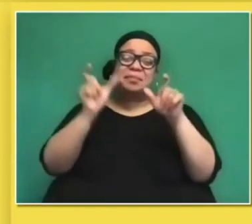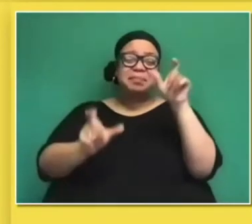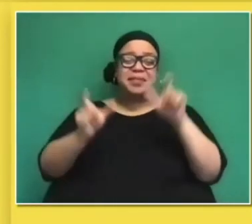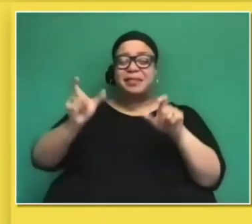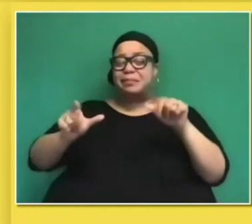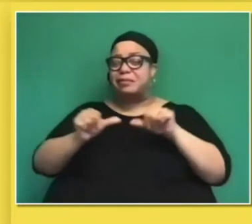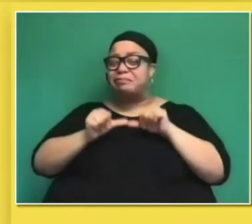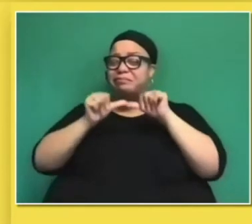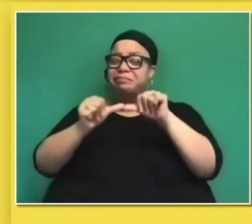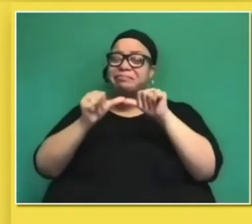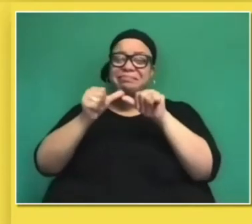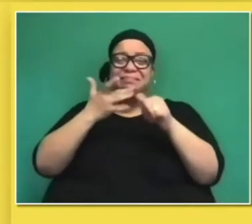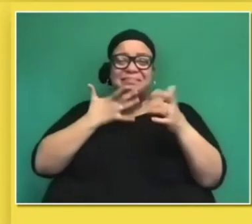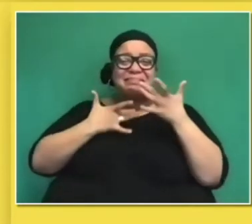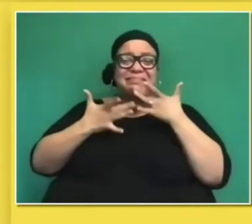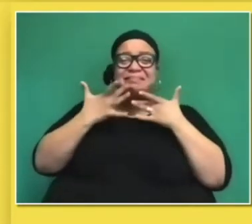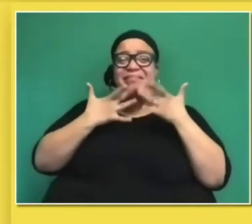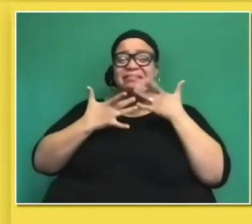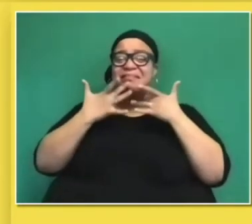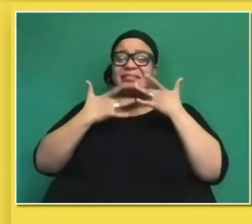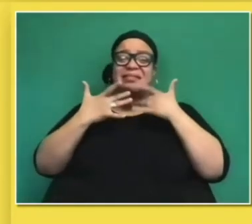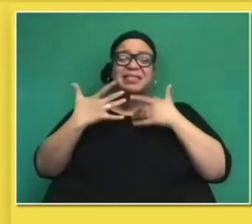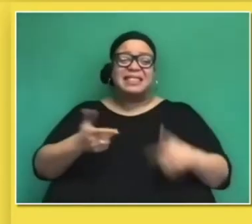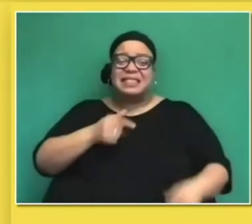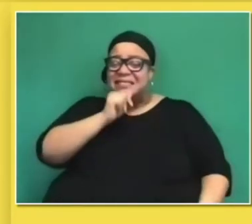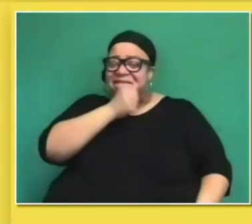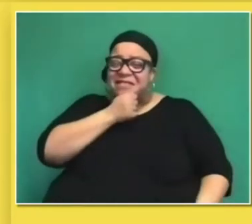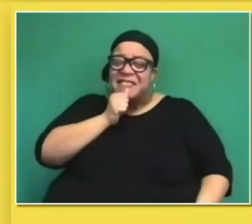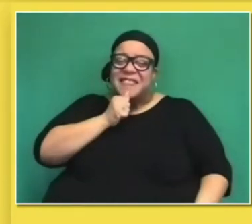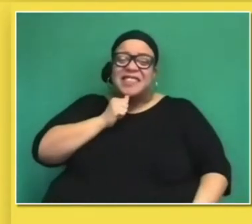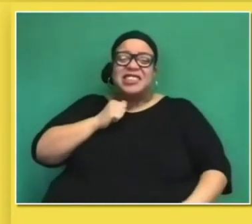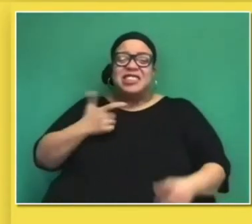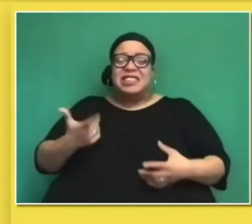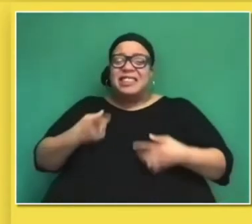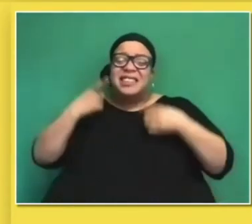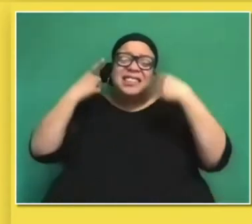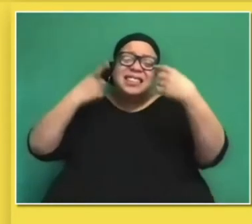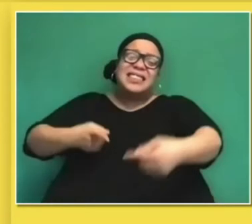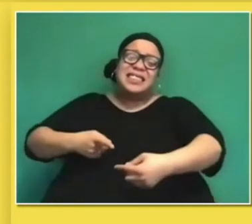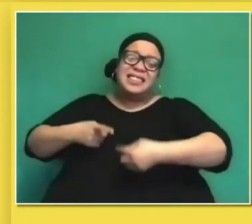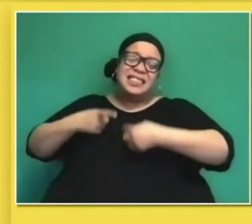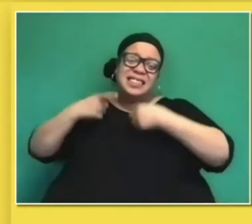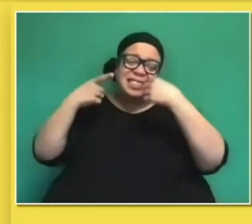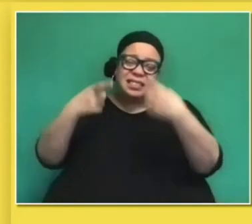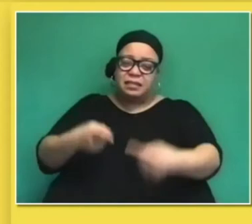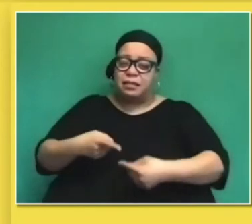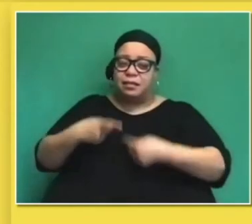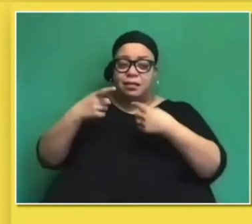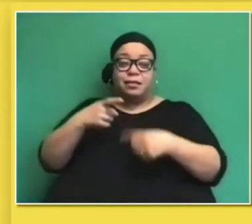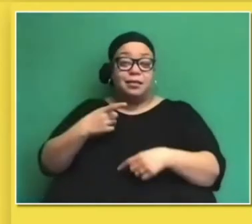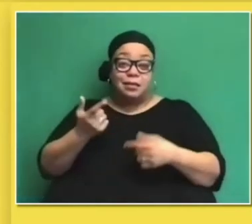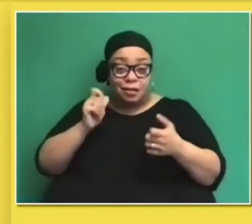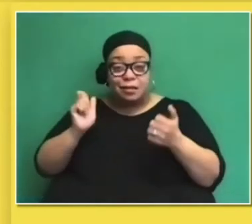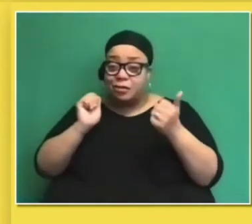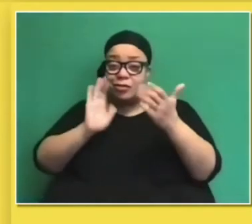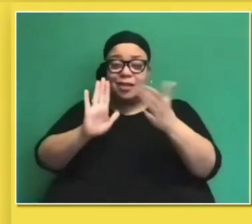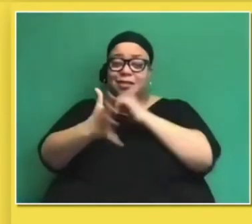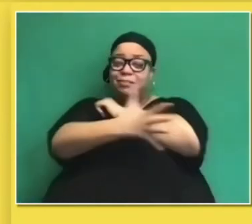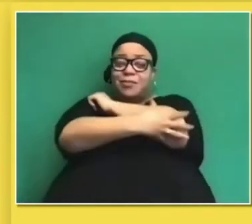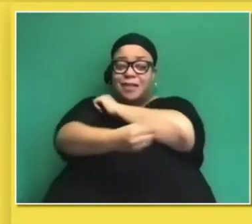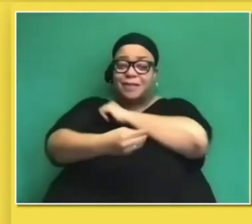key to healing America and finishing the illusion of